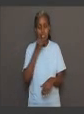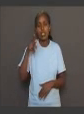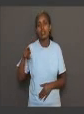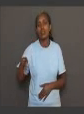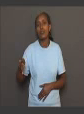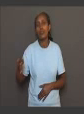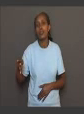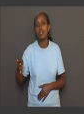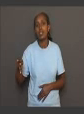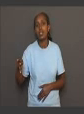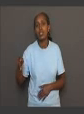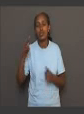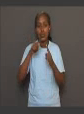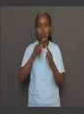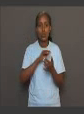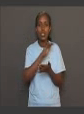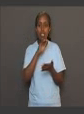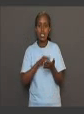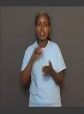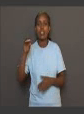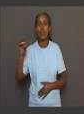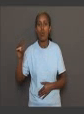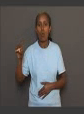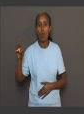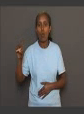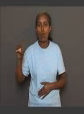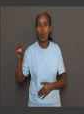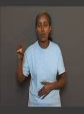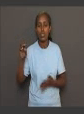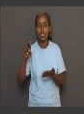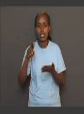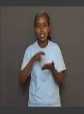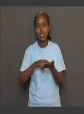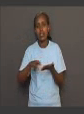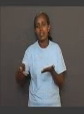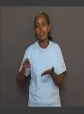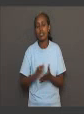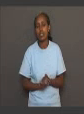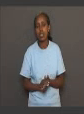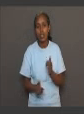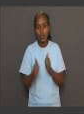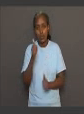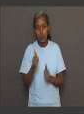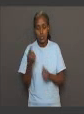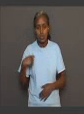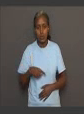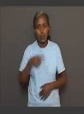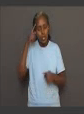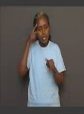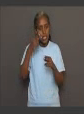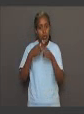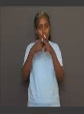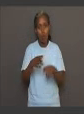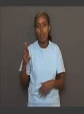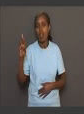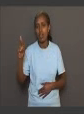P to the center O is the radius, which we will call R.